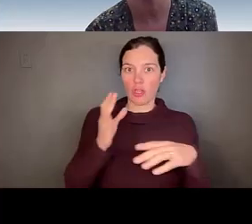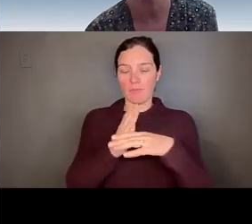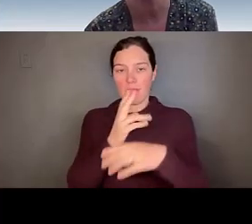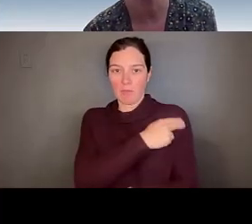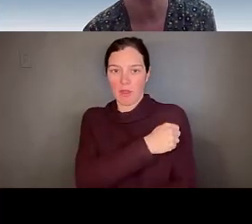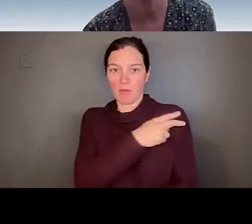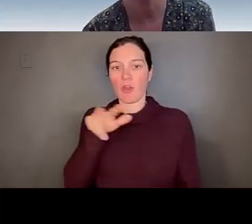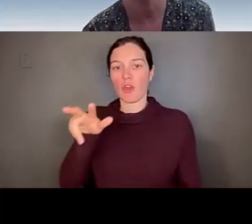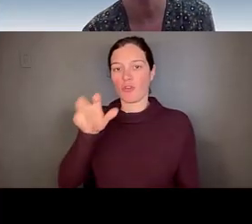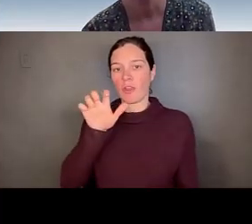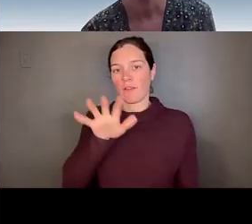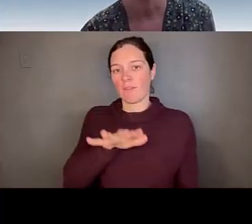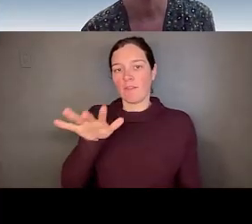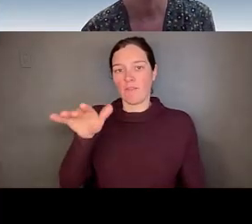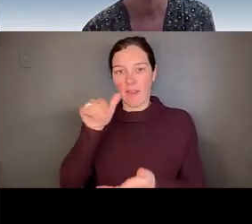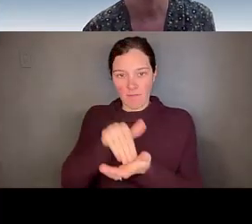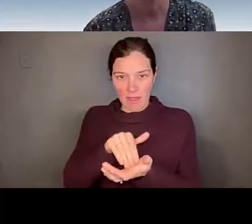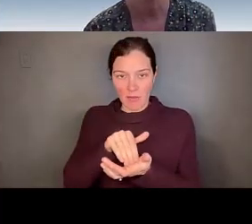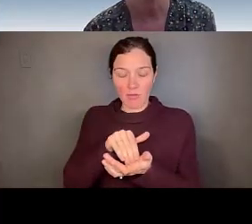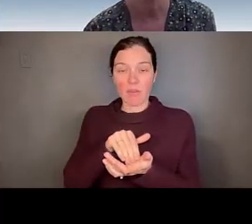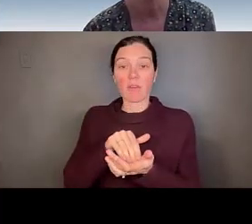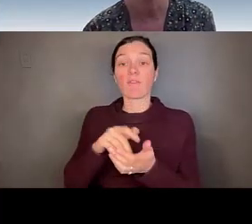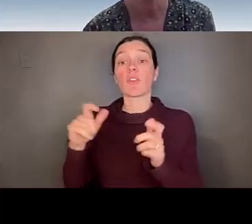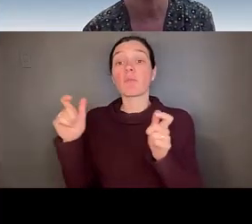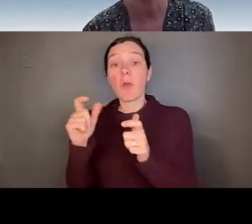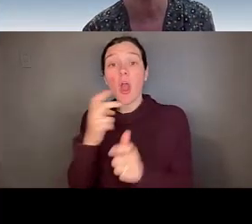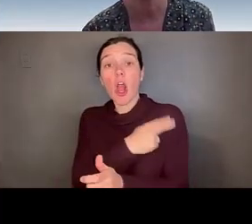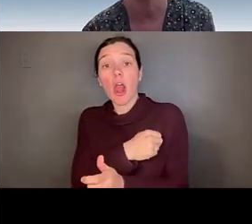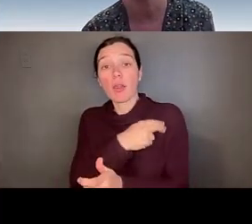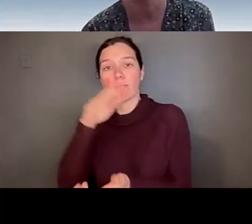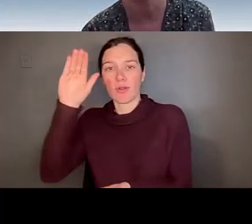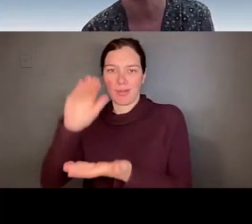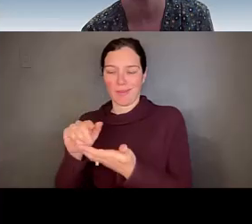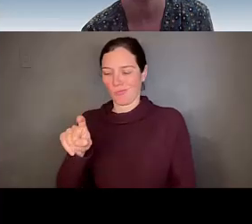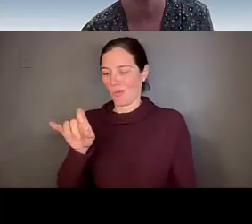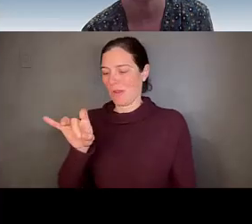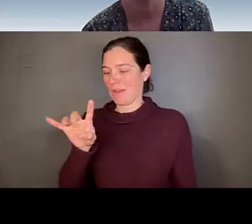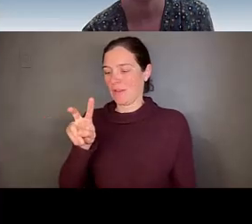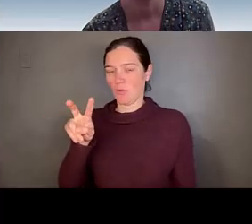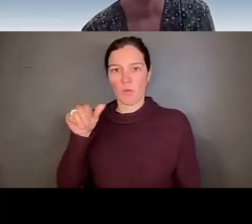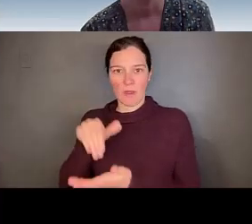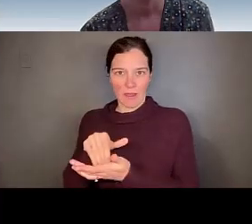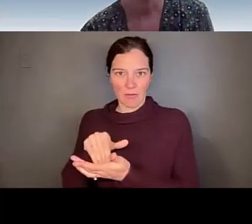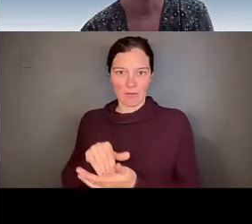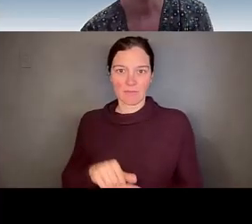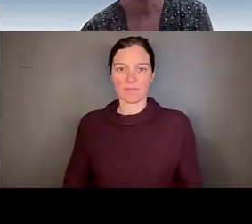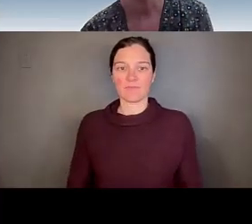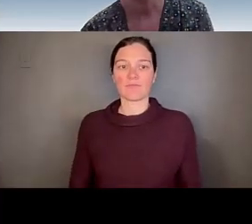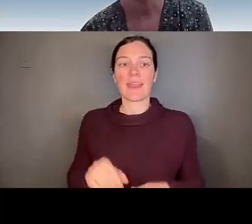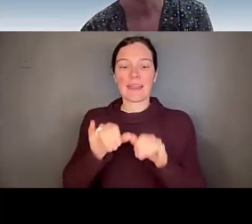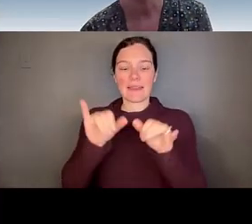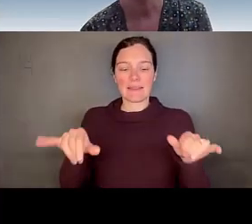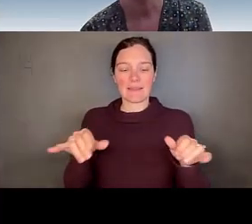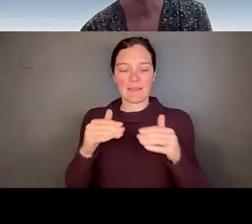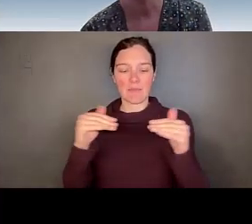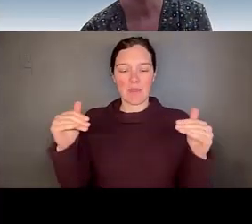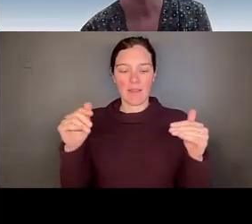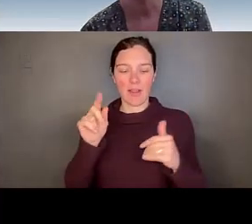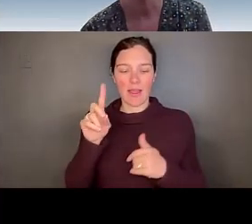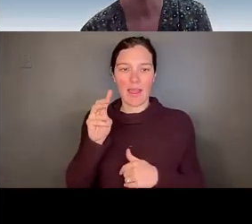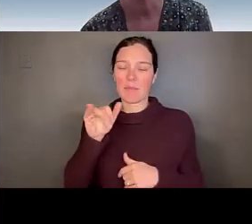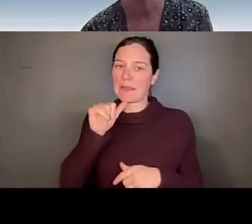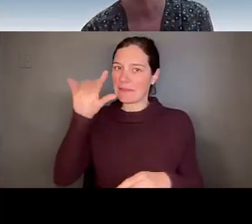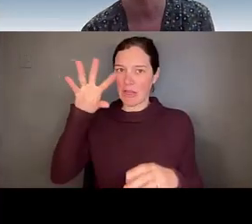was $355,000, whereas small hospitals were less at $182,000. System level admin isn't included